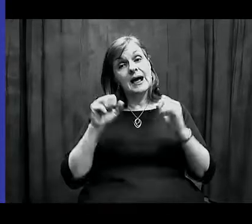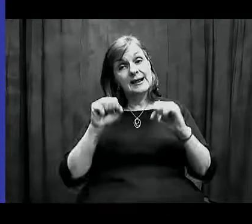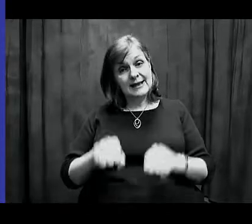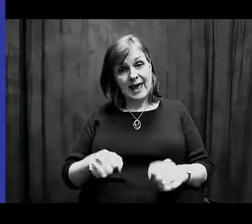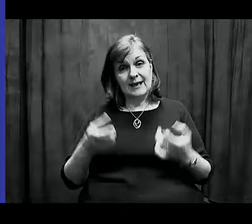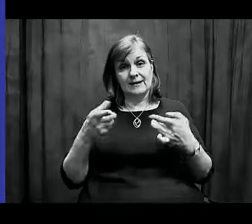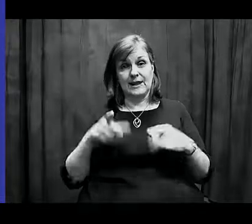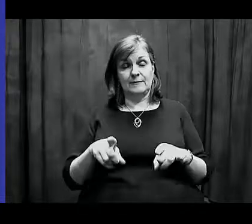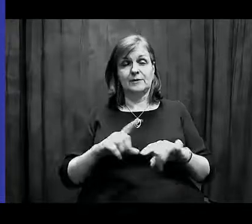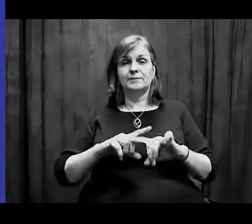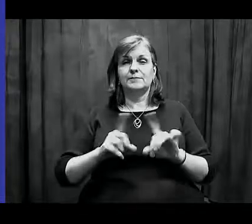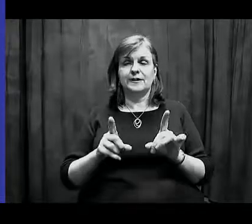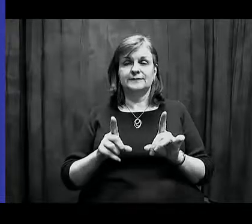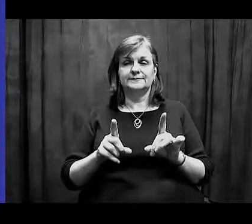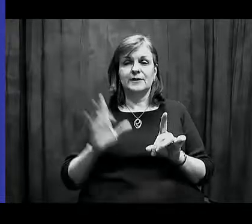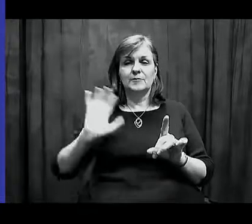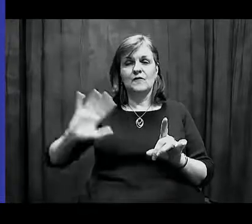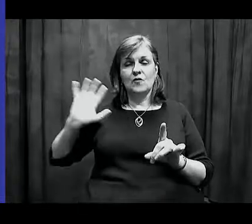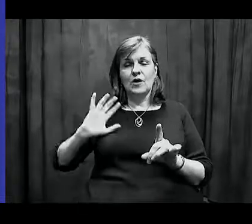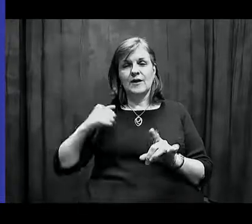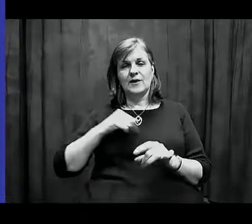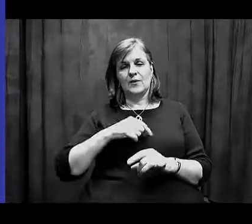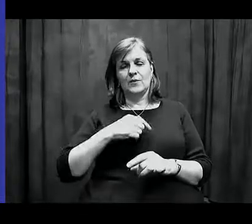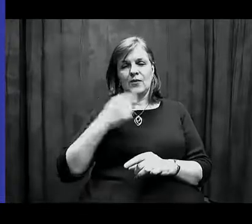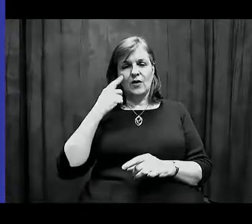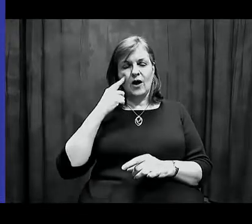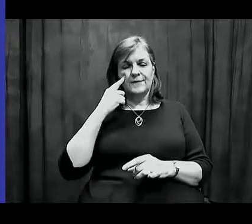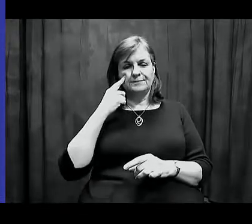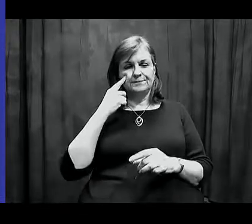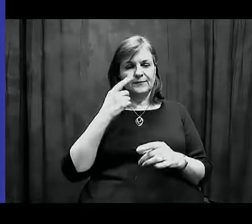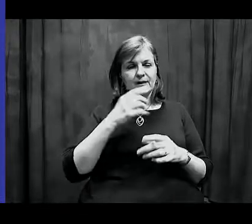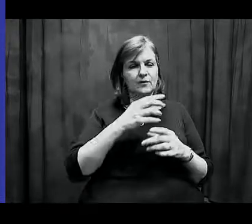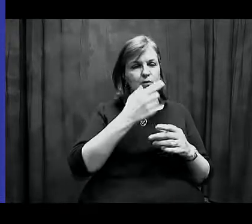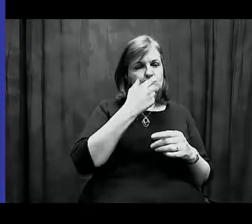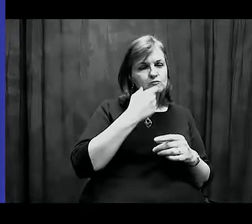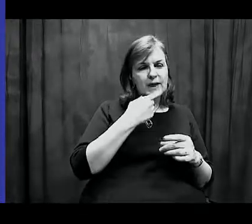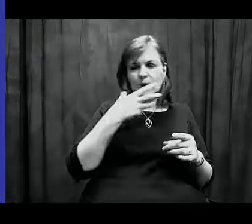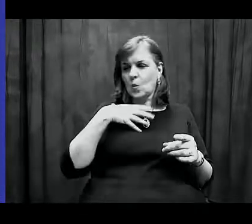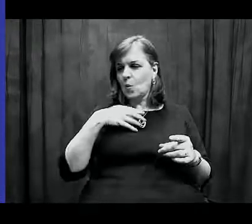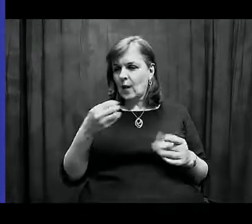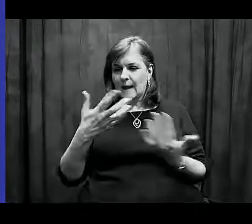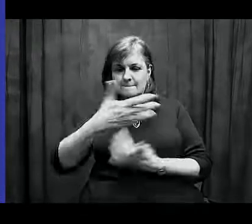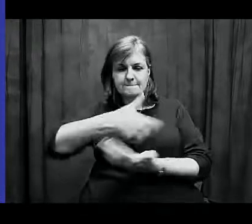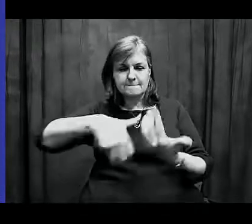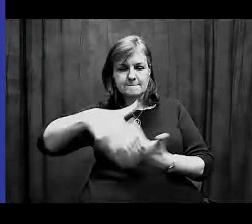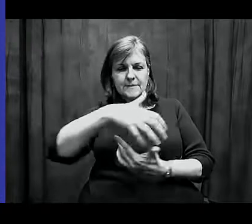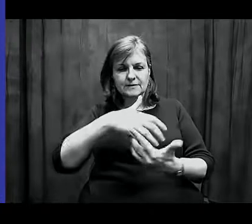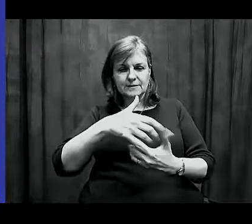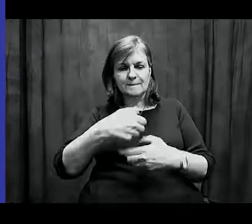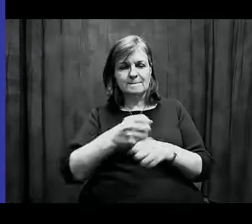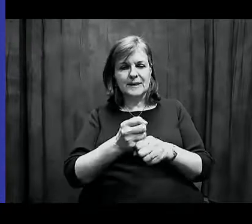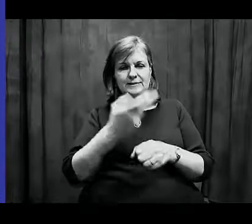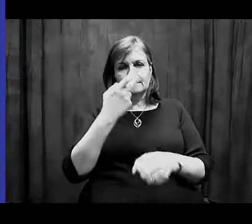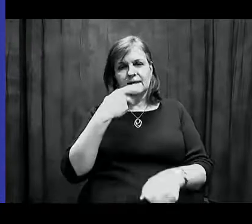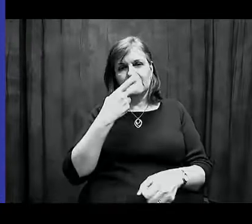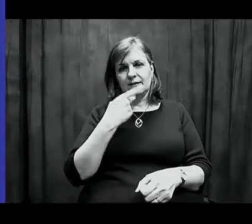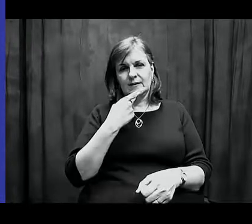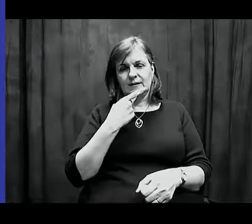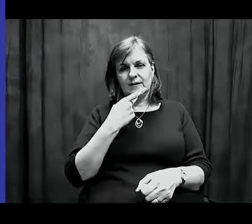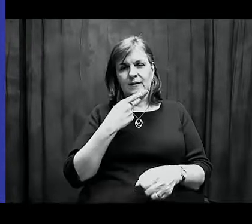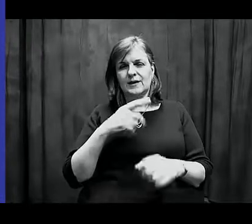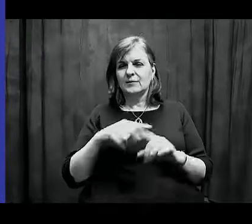my picture, this may occur, but the idea was that by mixing the red and the white, you got